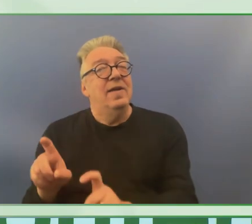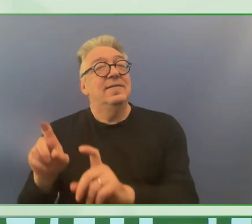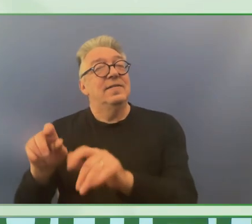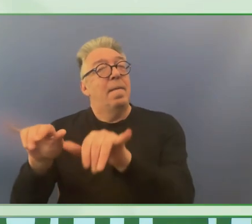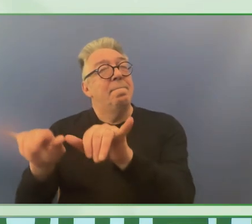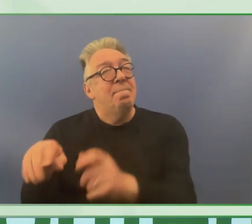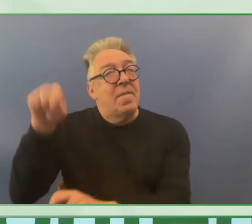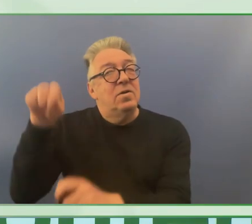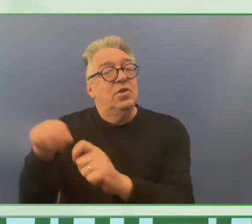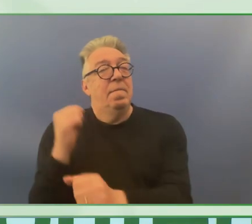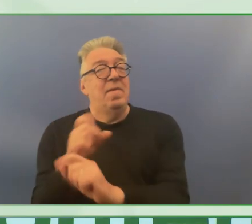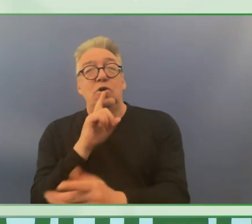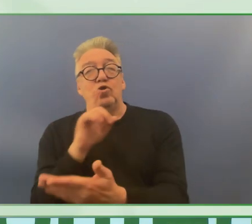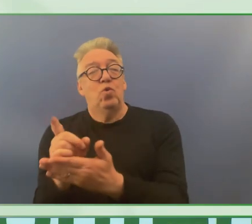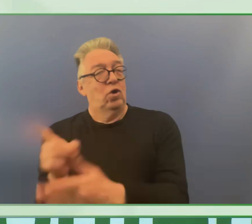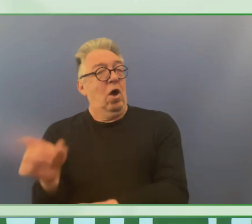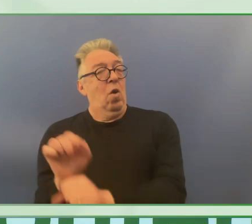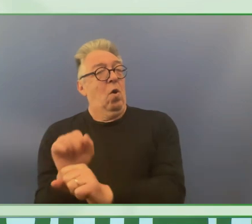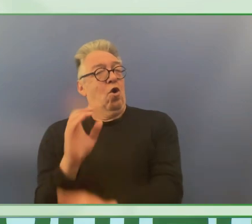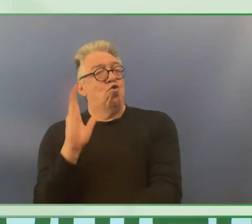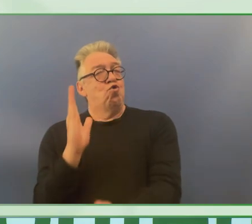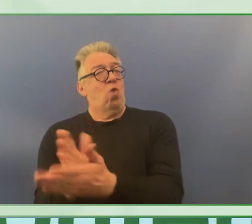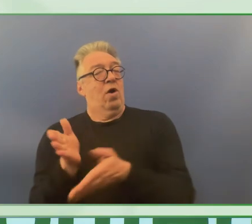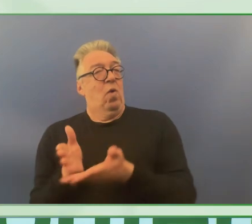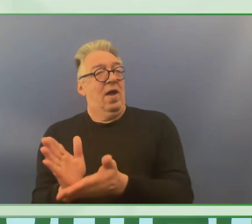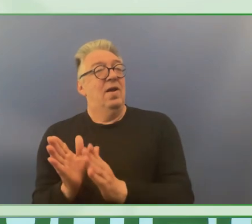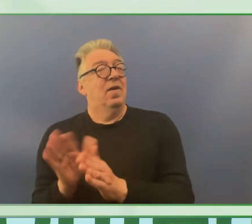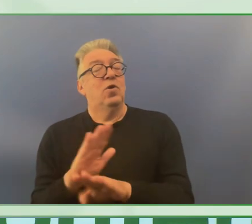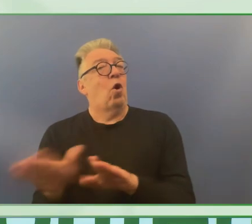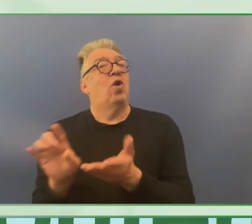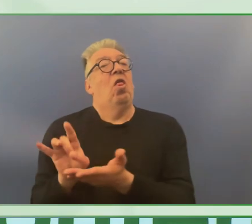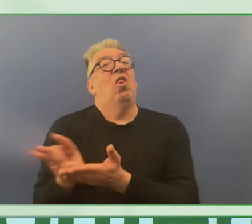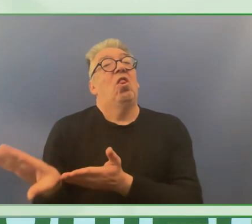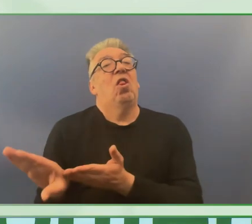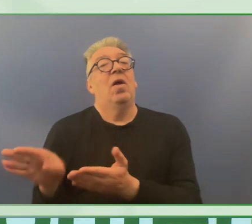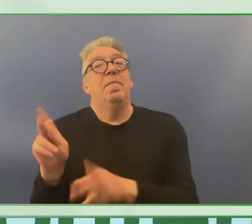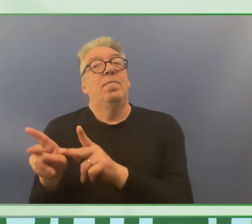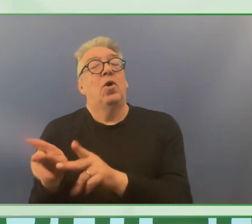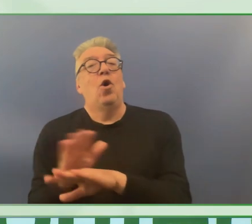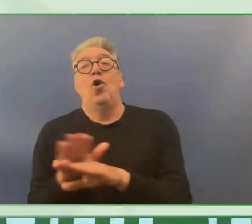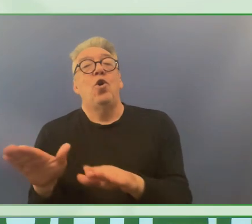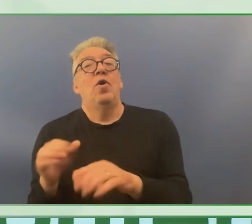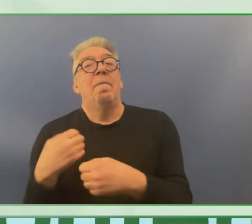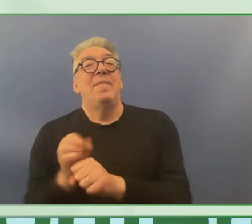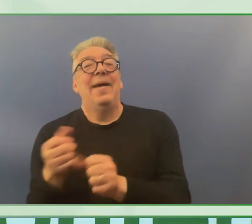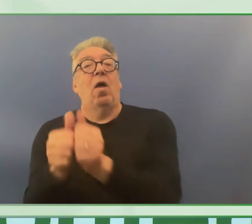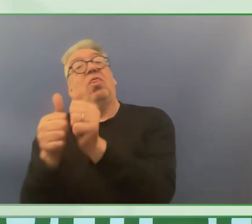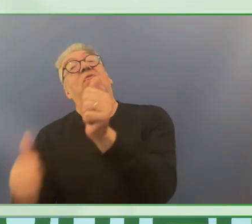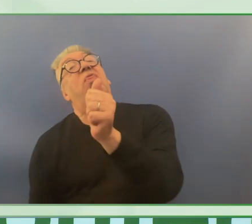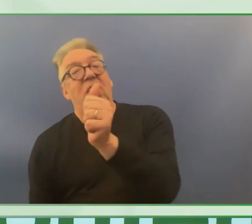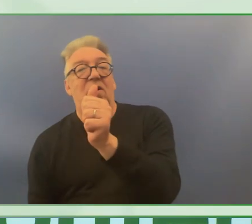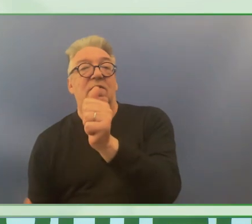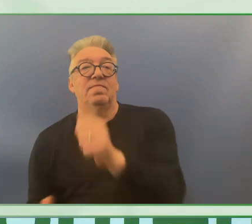that they're working in a way where they're not excluding people and they're not creating further gaps. And you mentioned HR